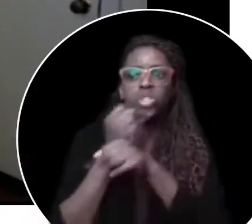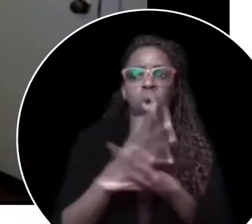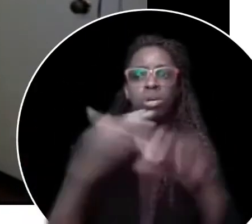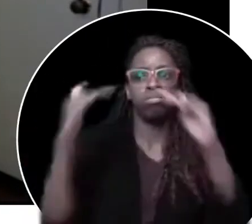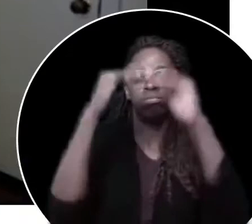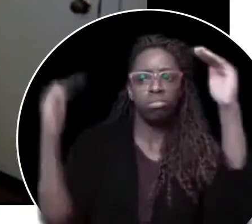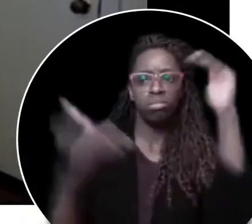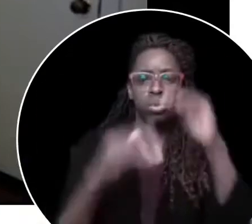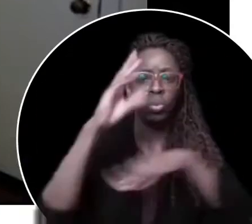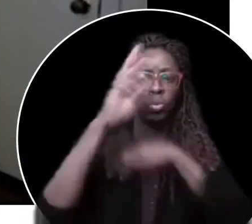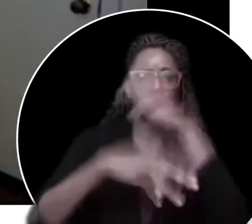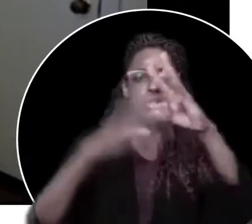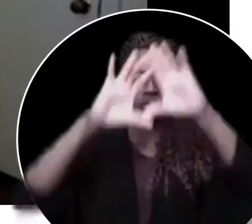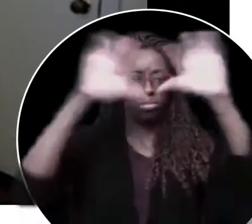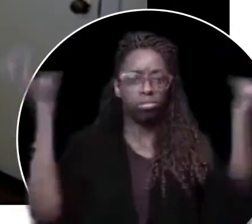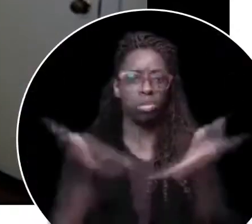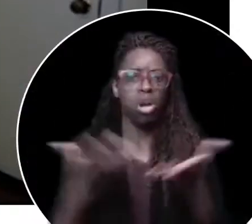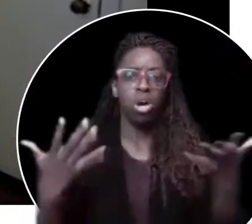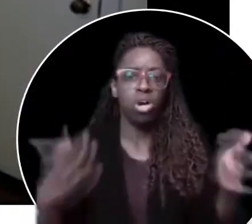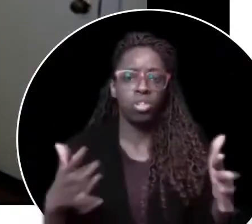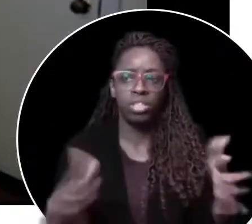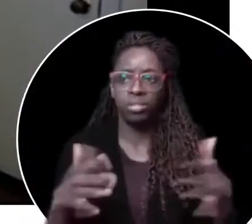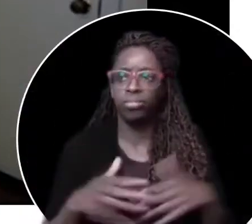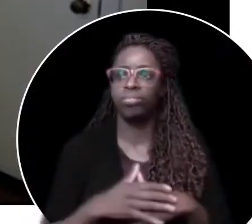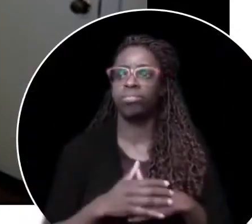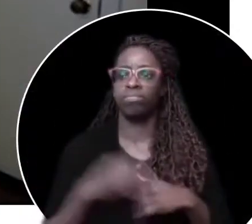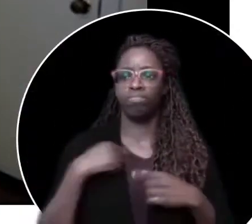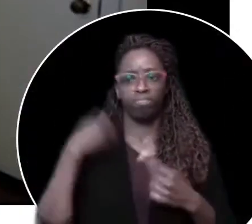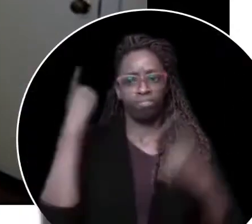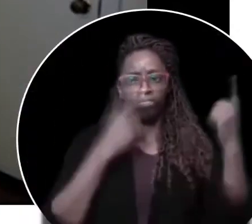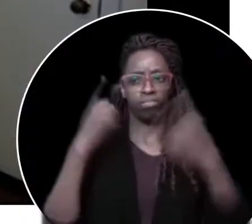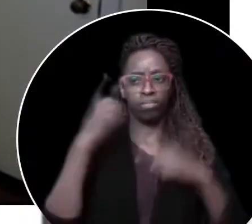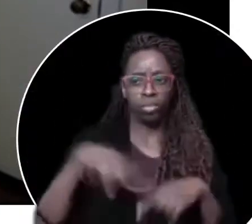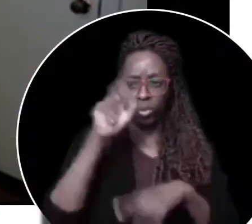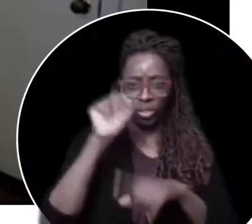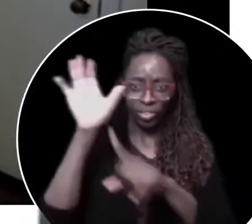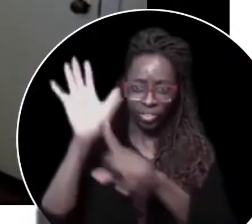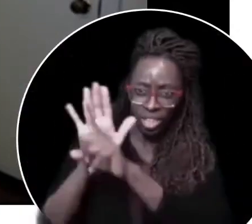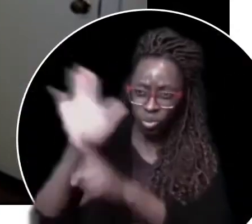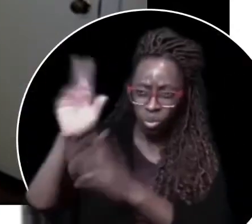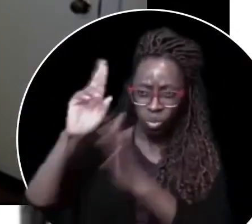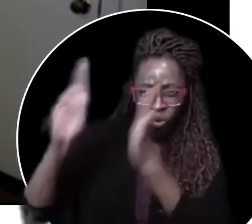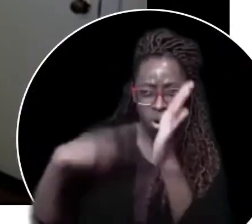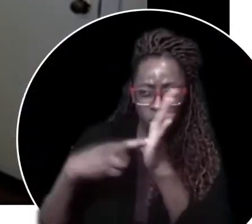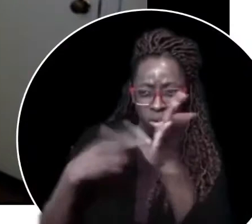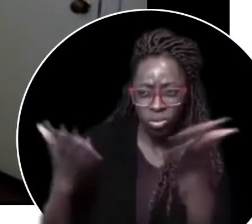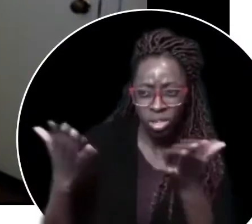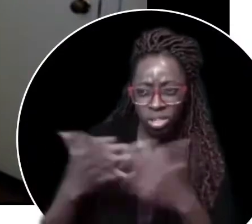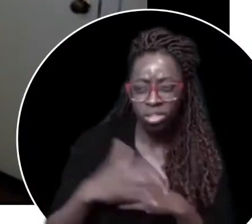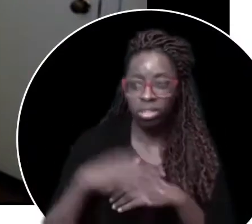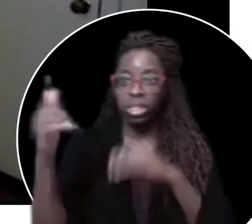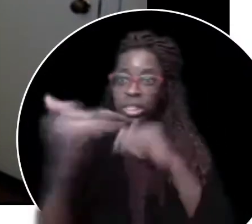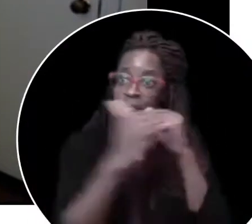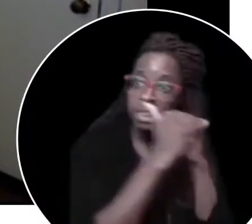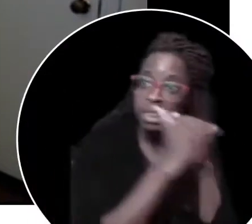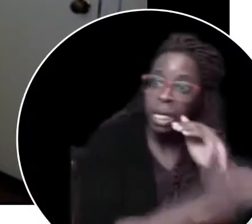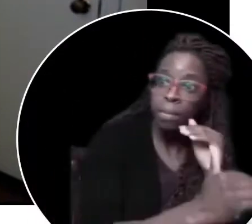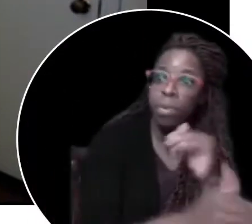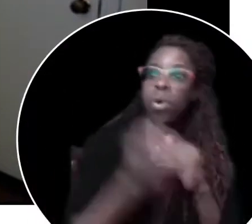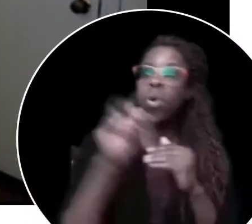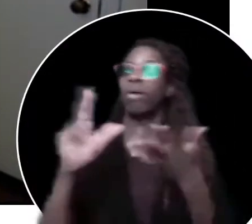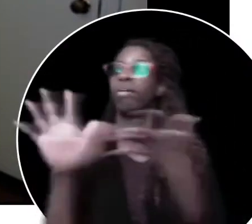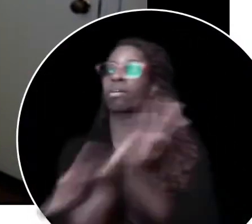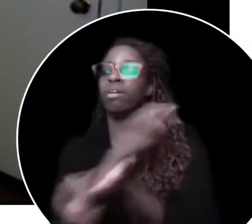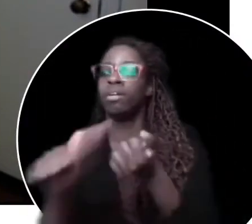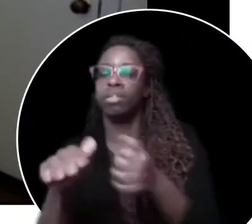United States in creating instability and destruction in shaping why people move. I've devoted a lot of